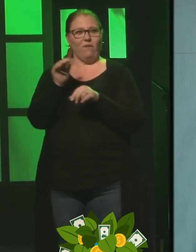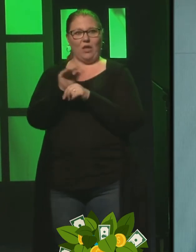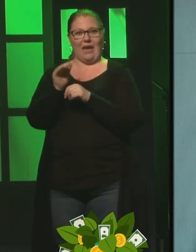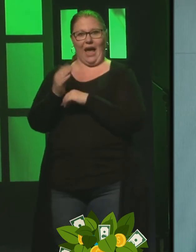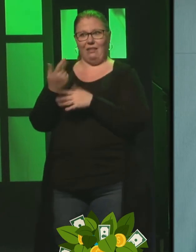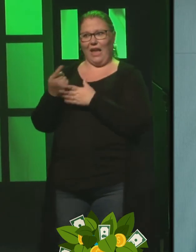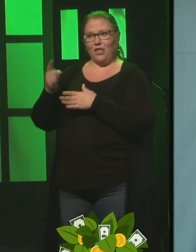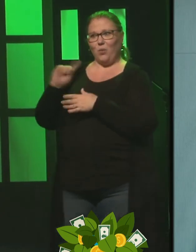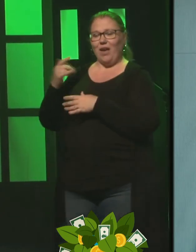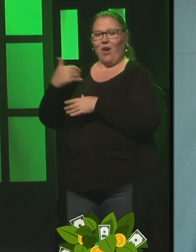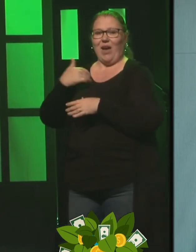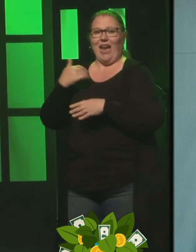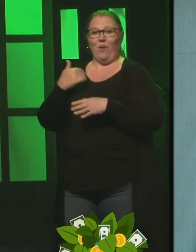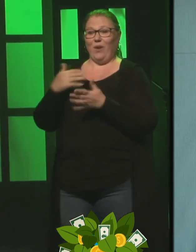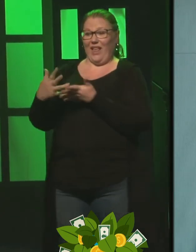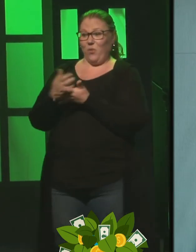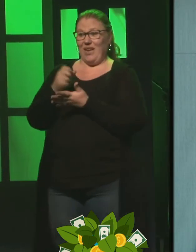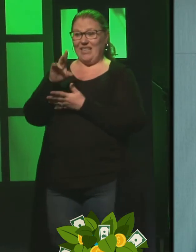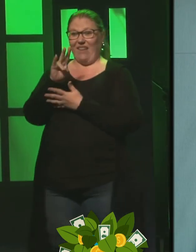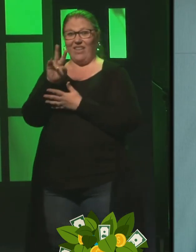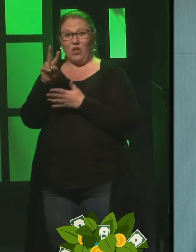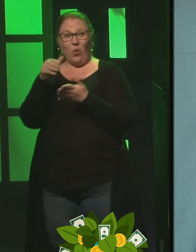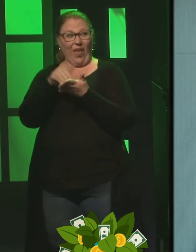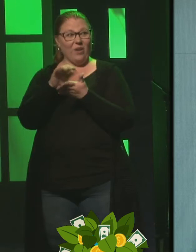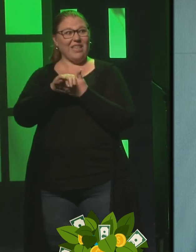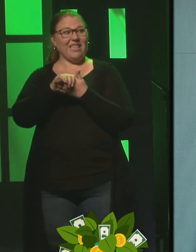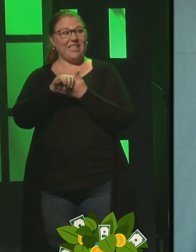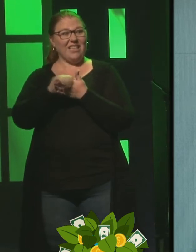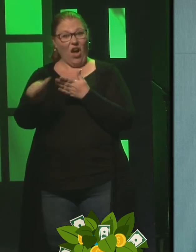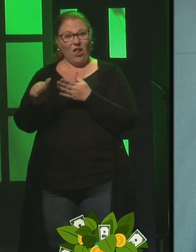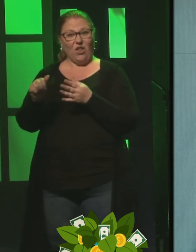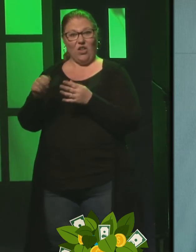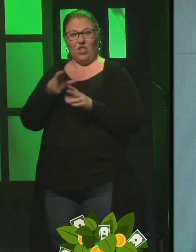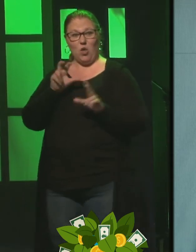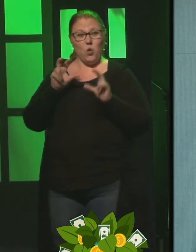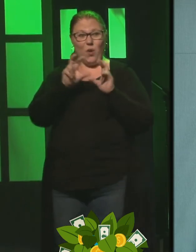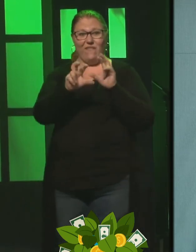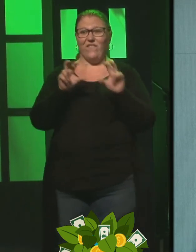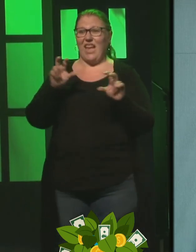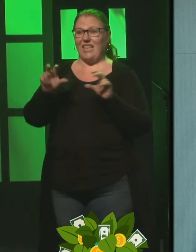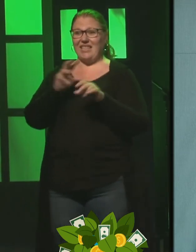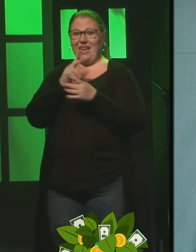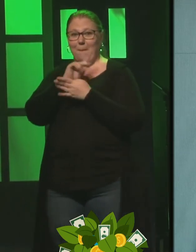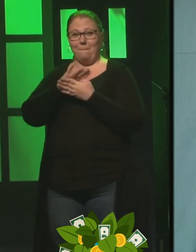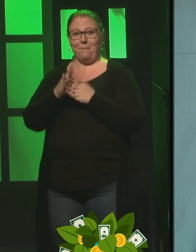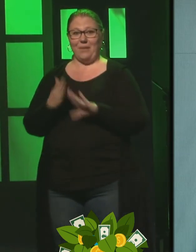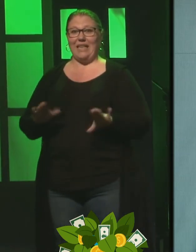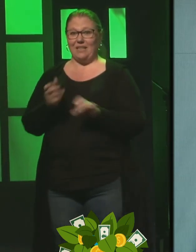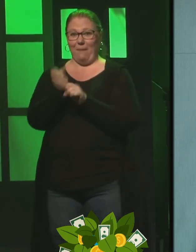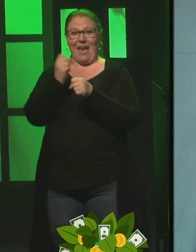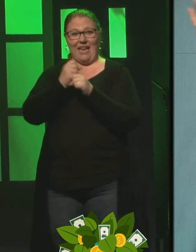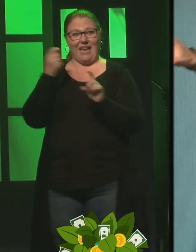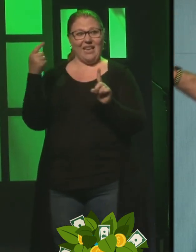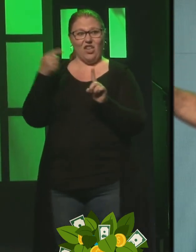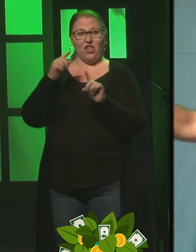raised $72,000 to invest in peacemaking initiatives around the community, around the world. And we still